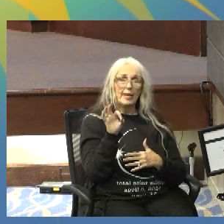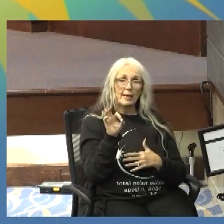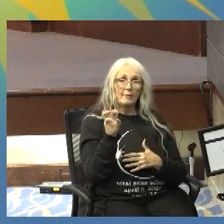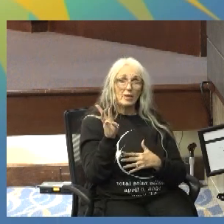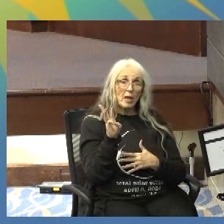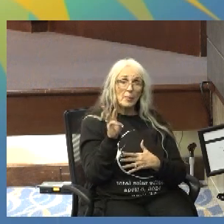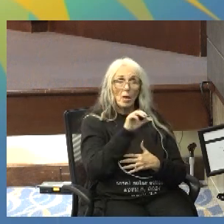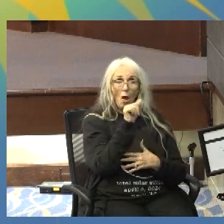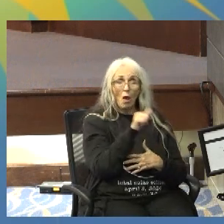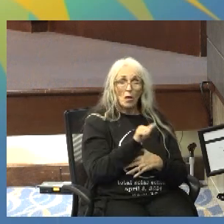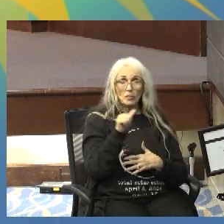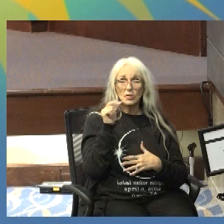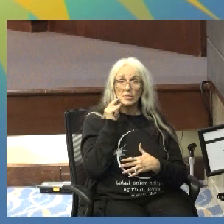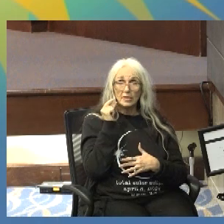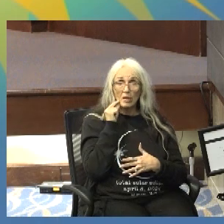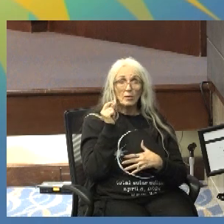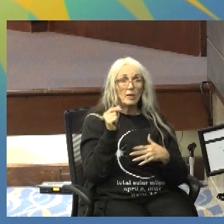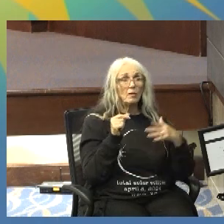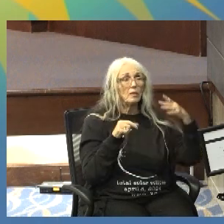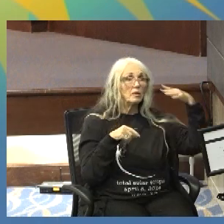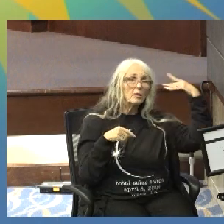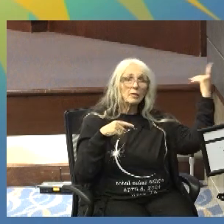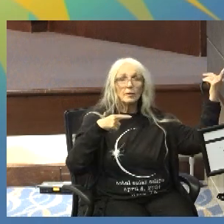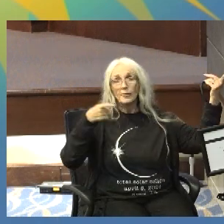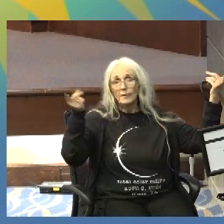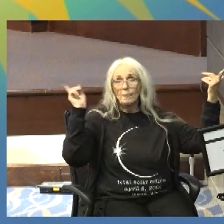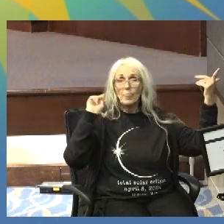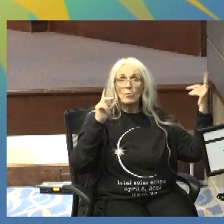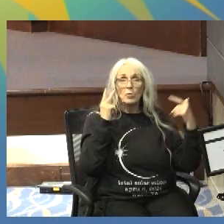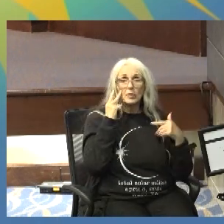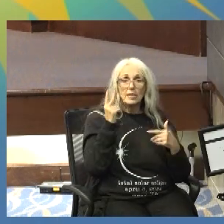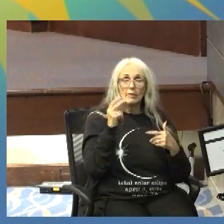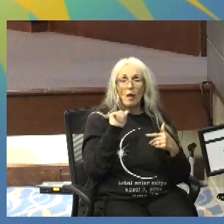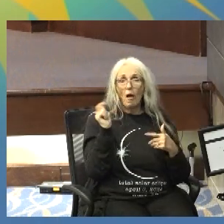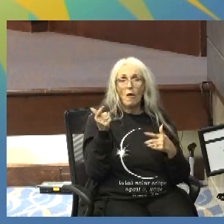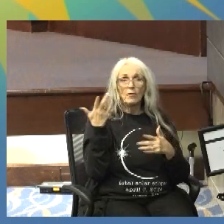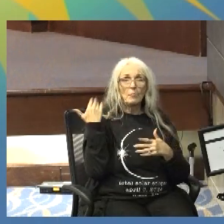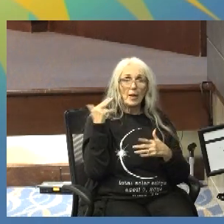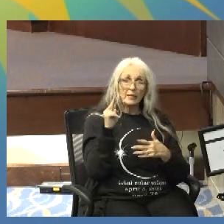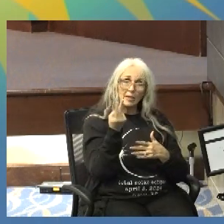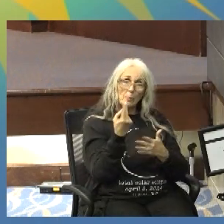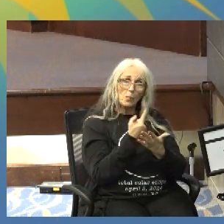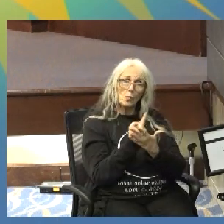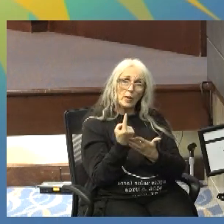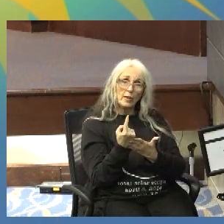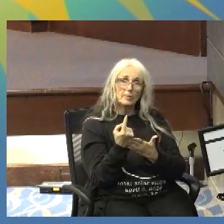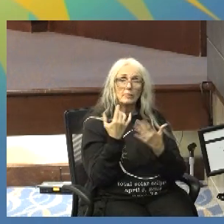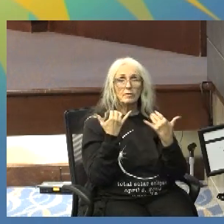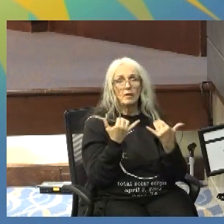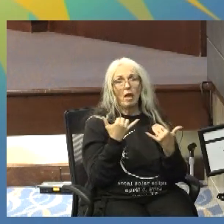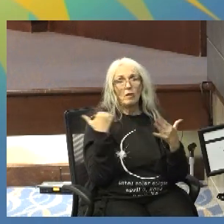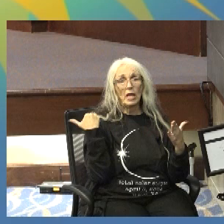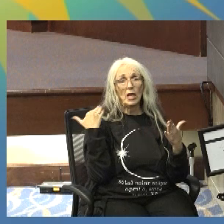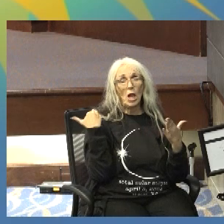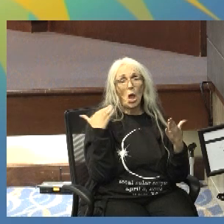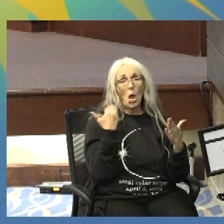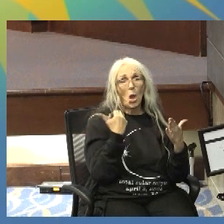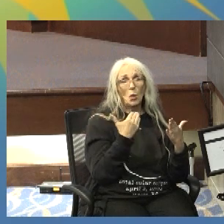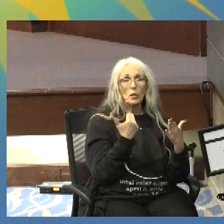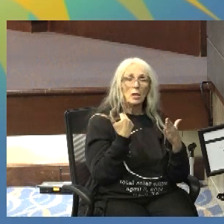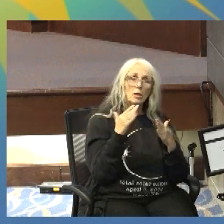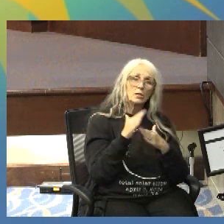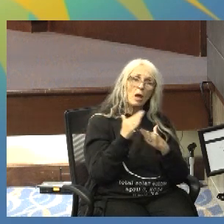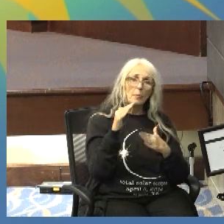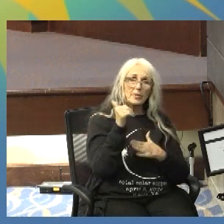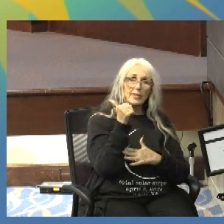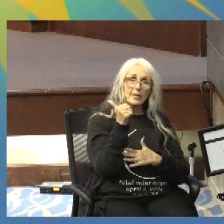Austin, and San Antonio, we have seen a spike in those over the past couple weeks to where they're now getting close to the top 10. So